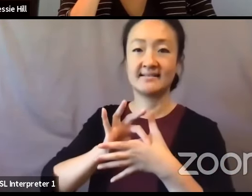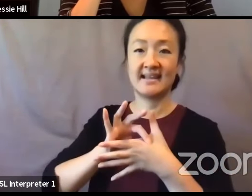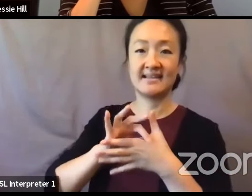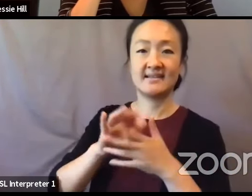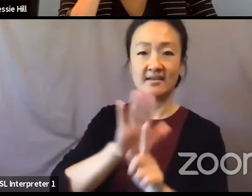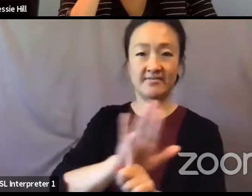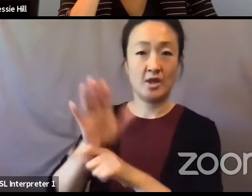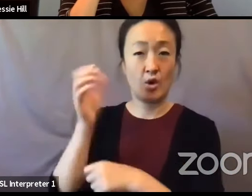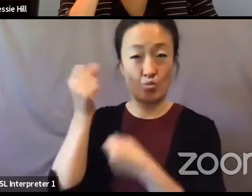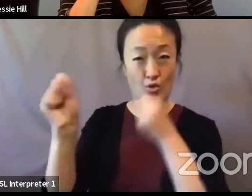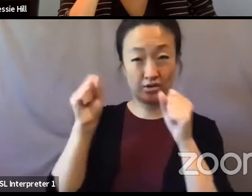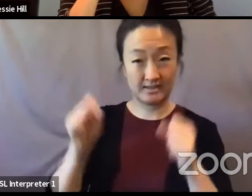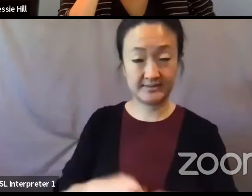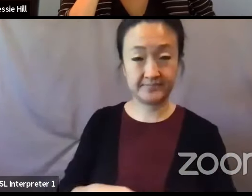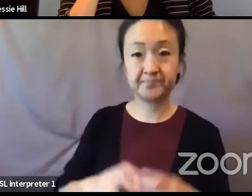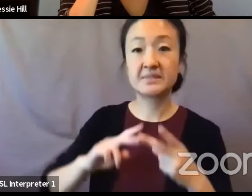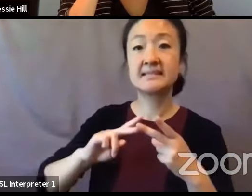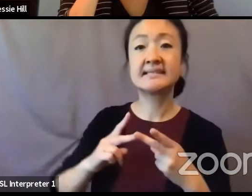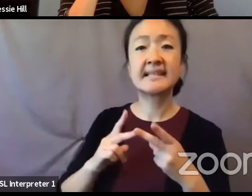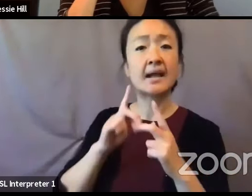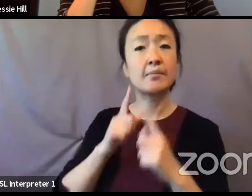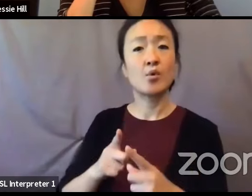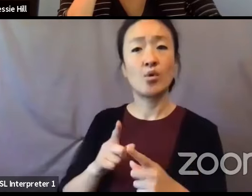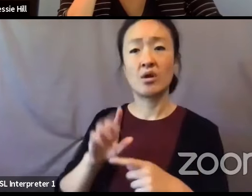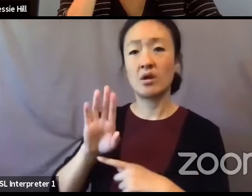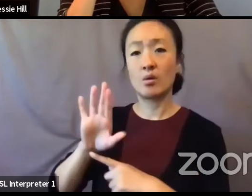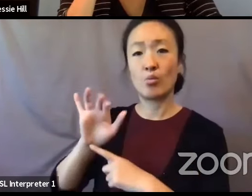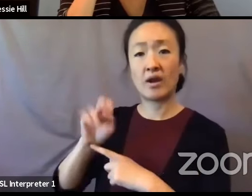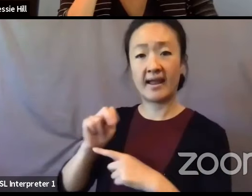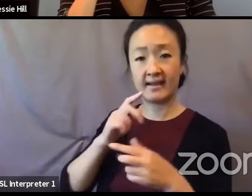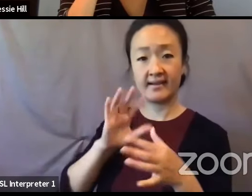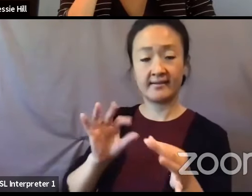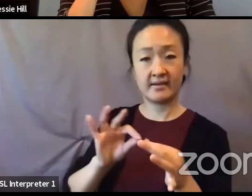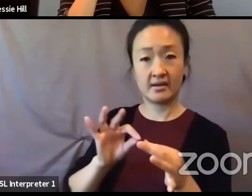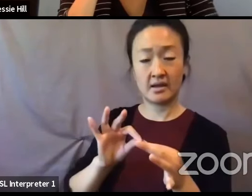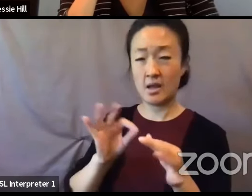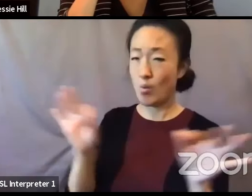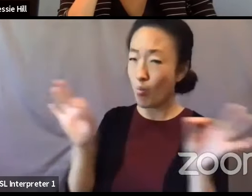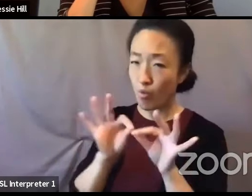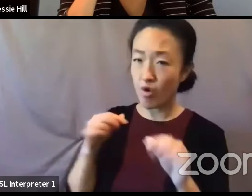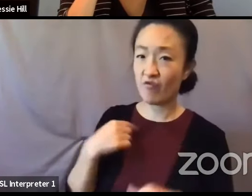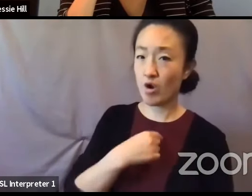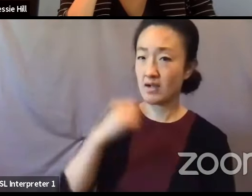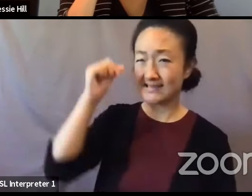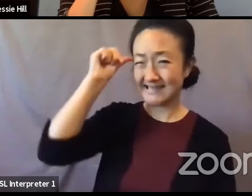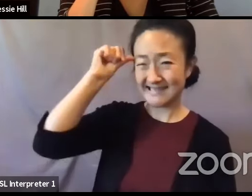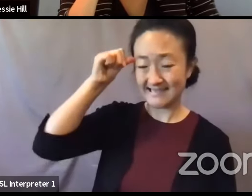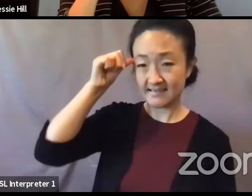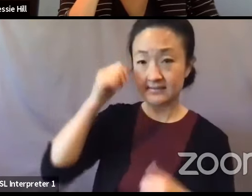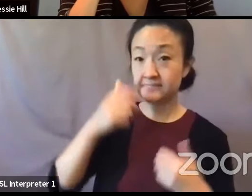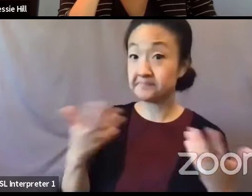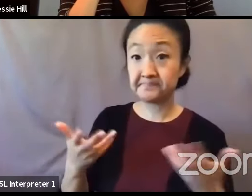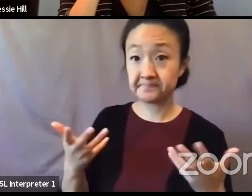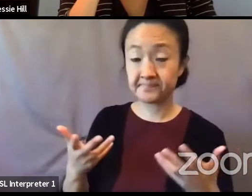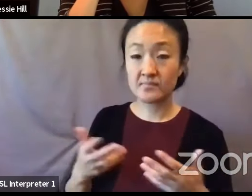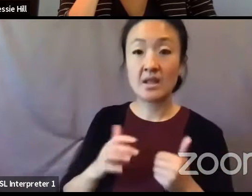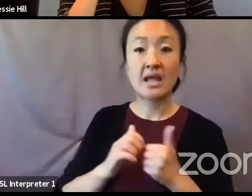protest. Second point that Bryan's comments make that I think is important for us to remember is that, you know, how the